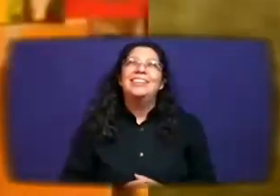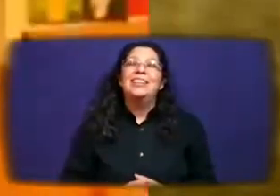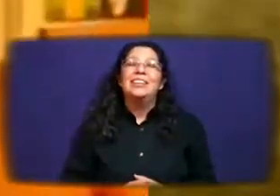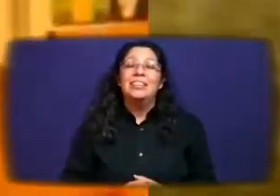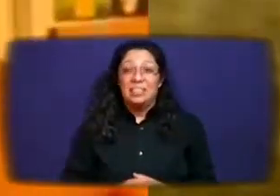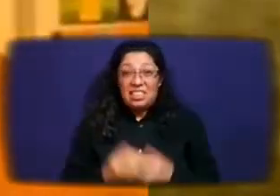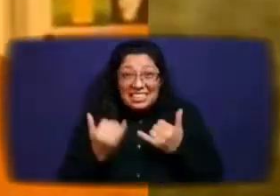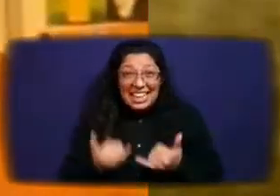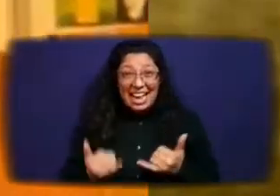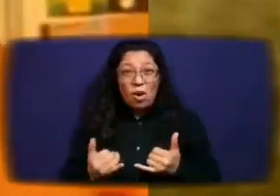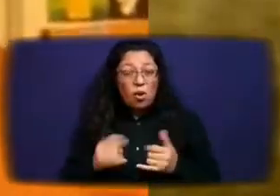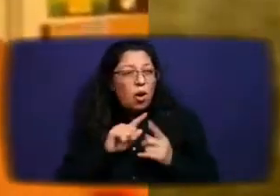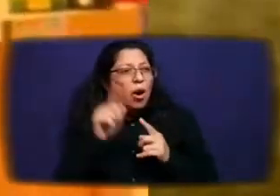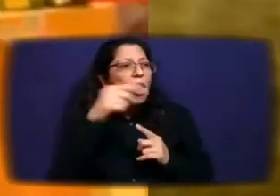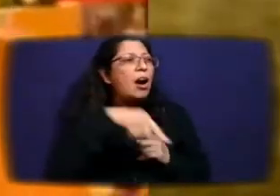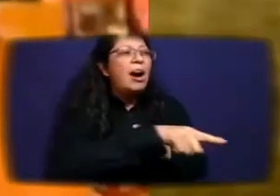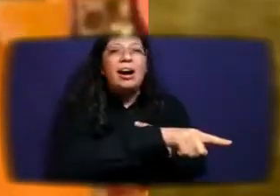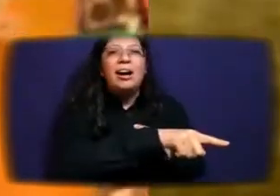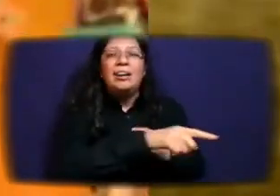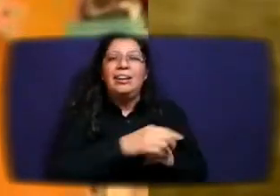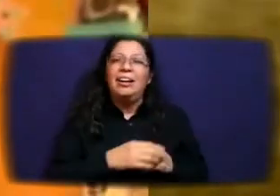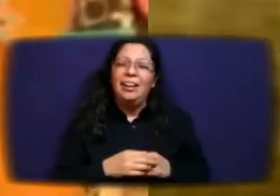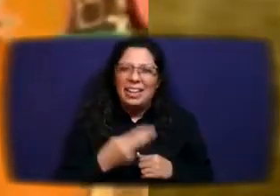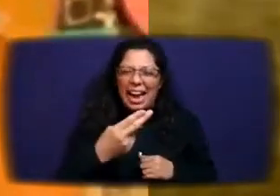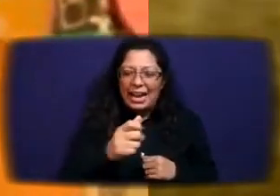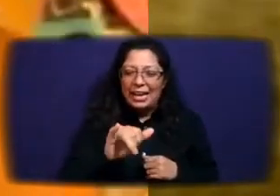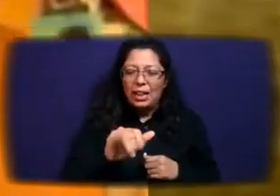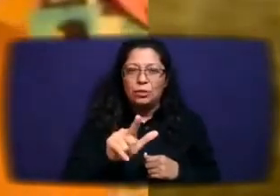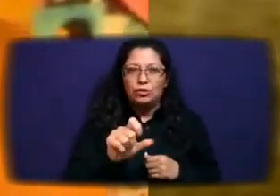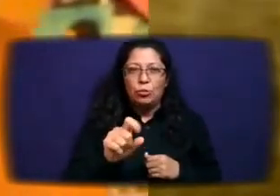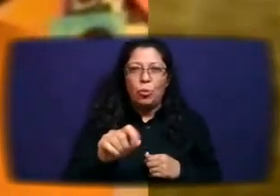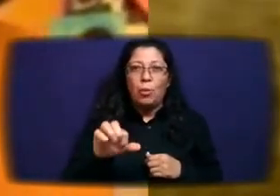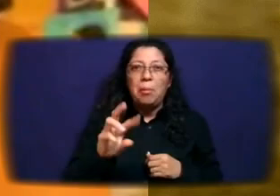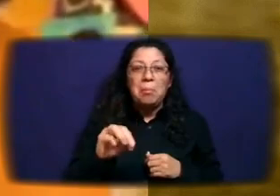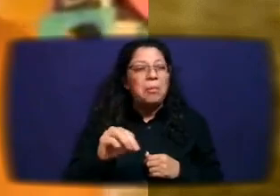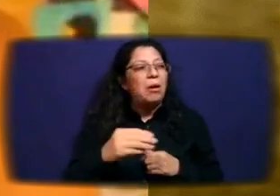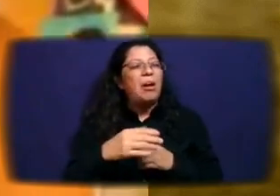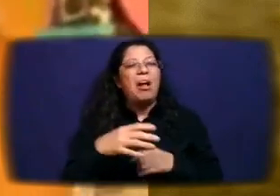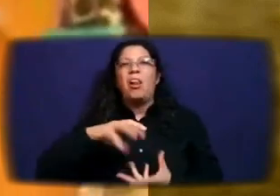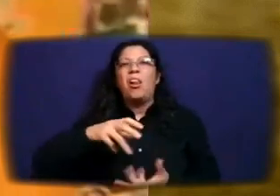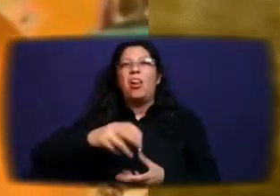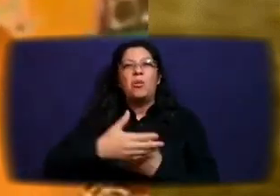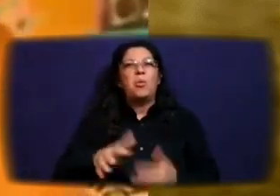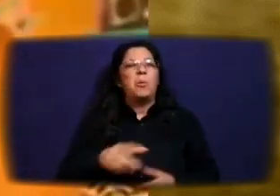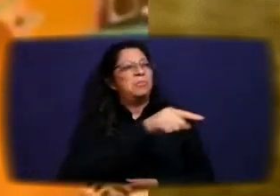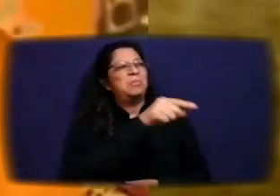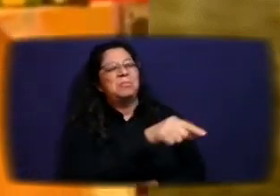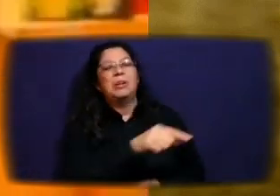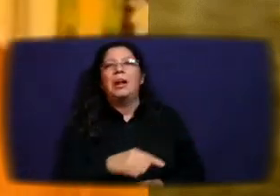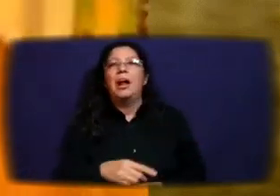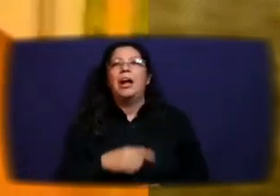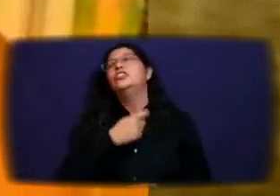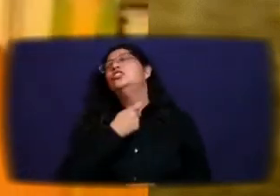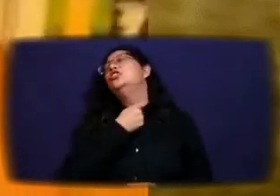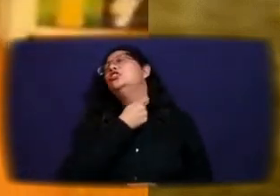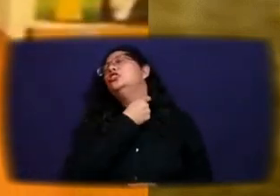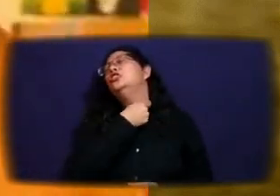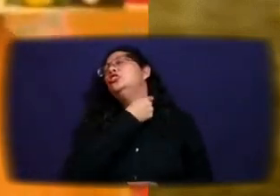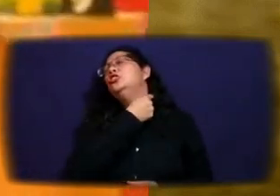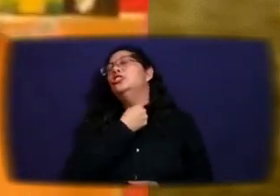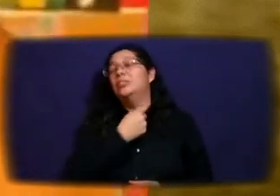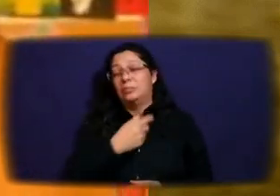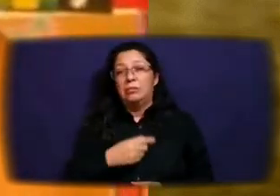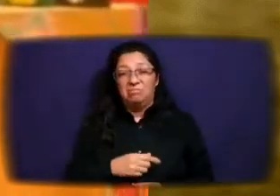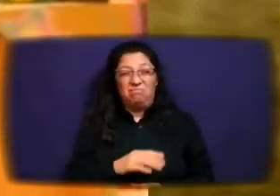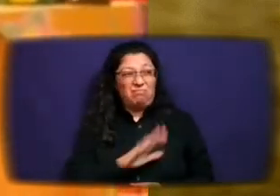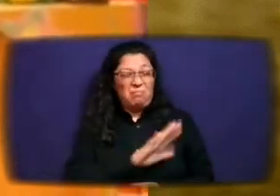Like right now, Hailstorm is in the laundry room finishing her tattoo. Her father's homeboy,